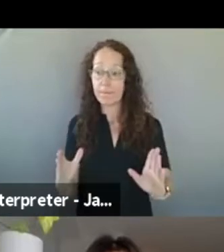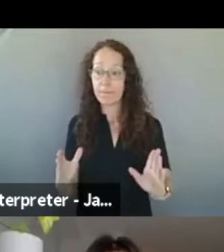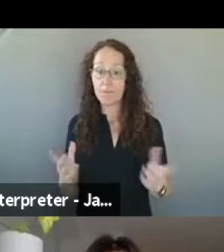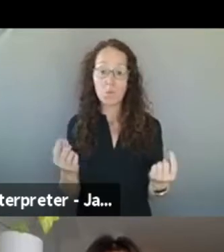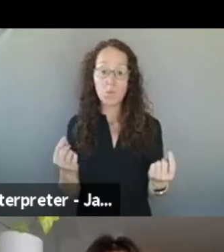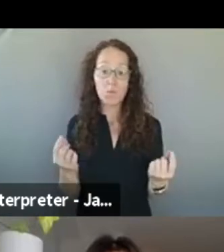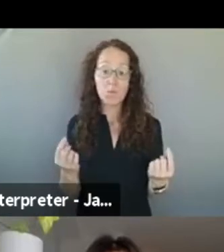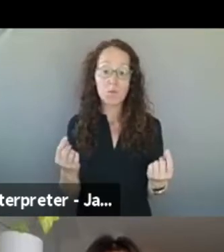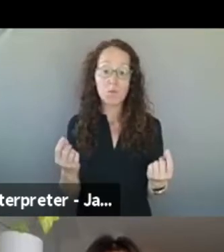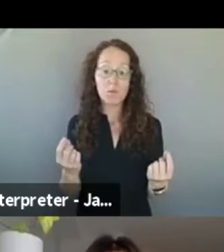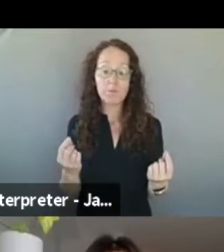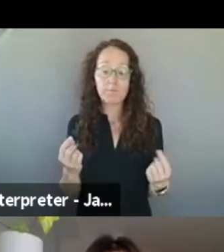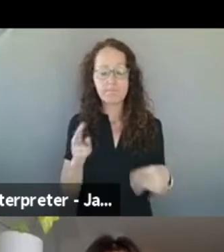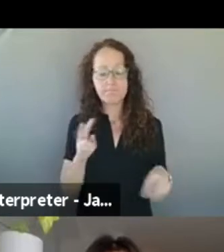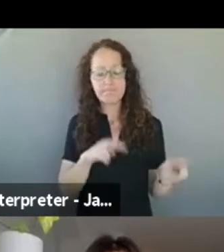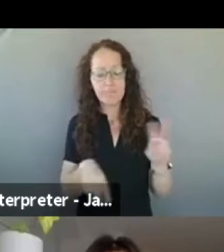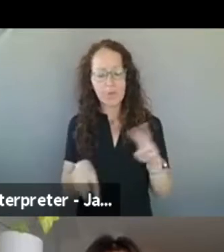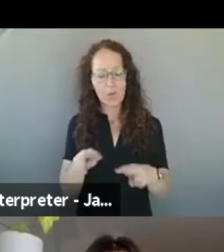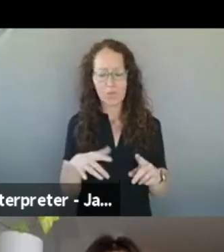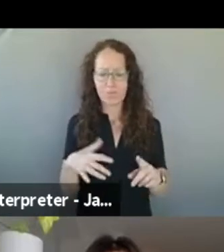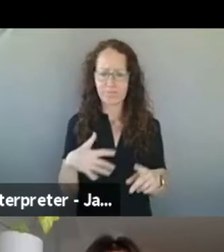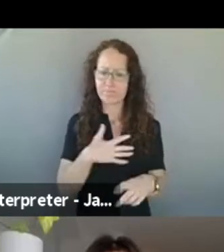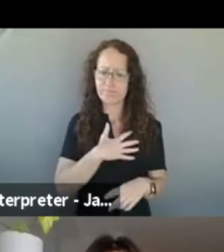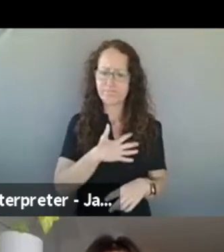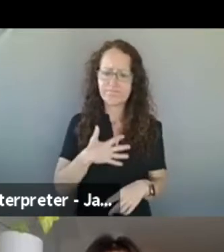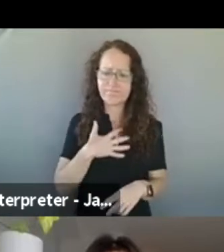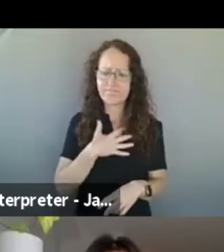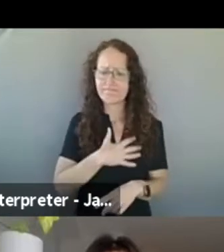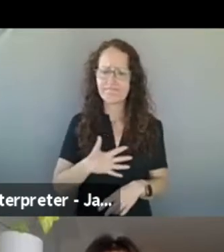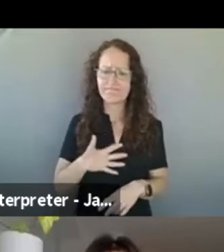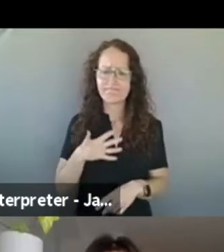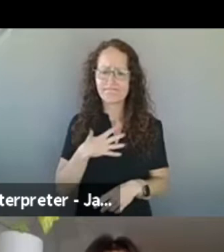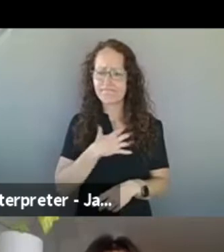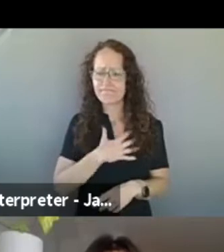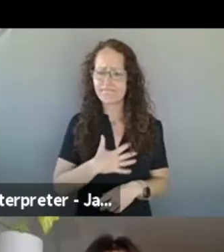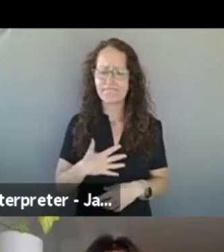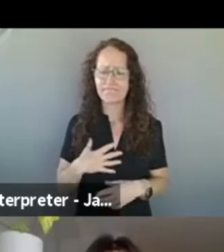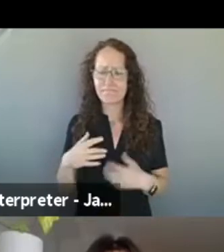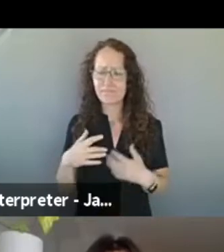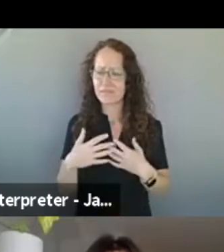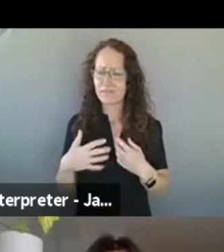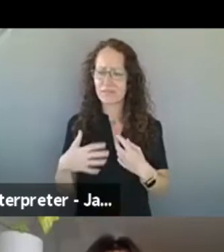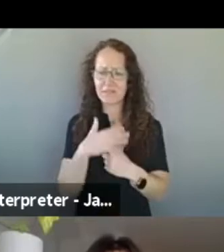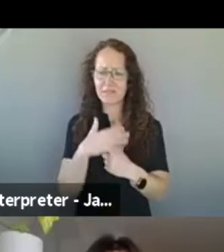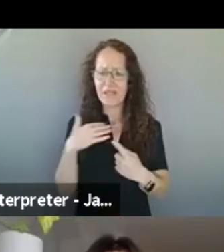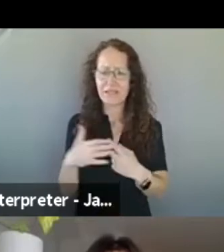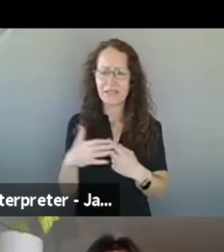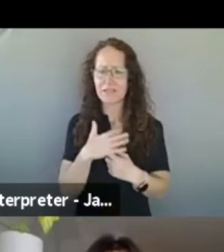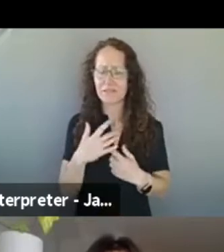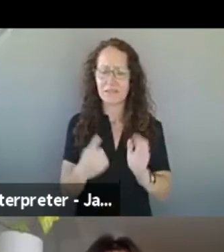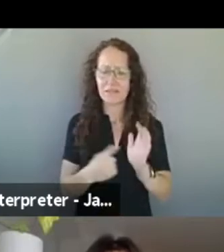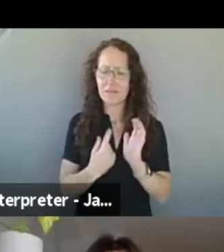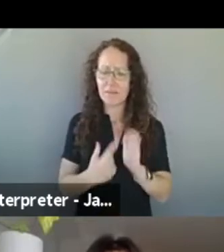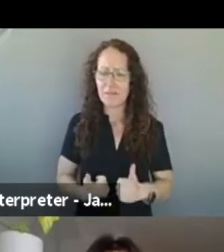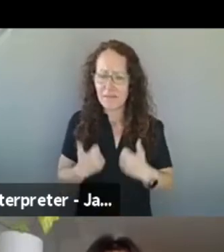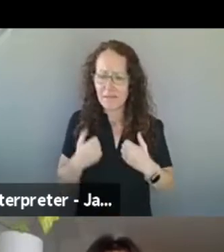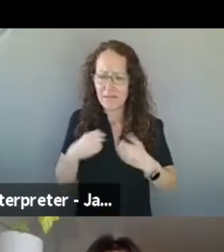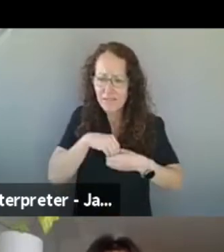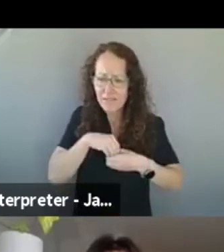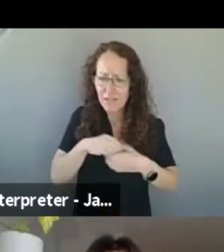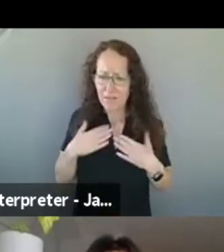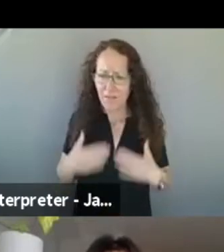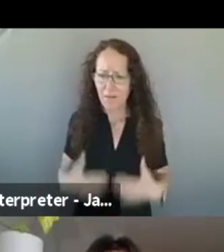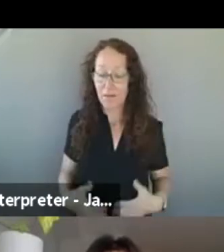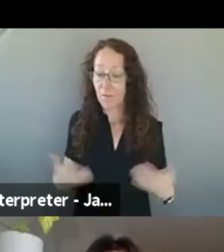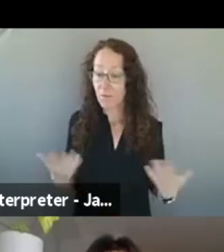this space, this thing that lives in our bodies sometimes, called